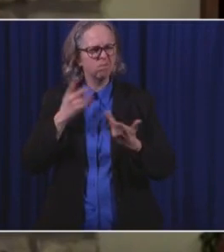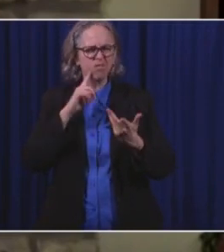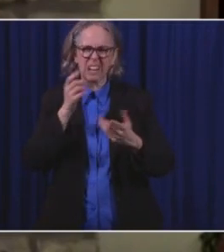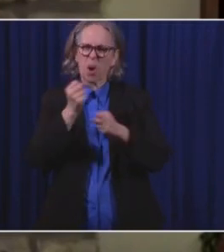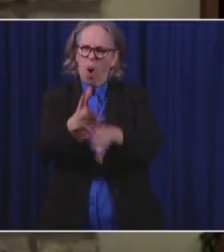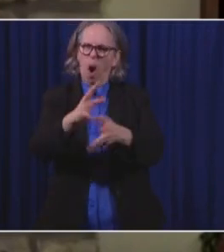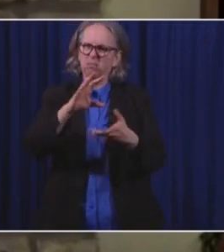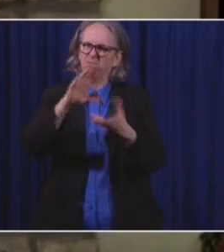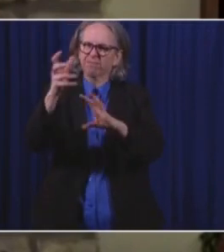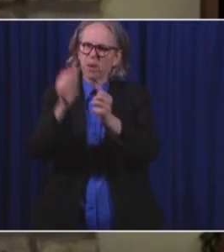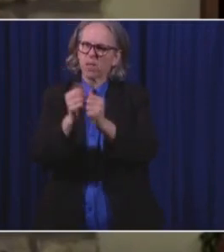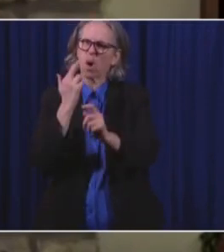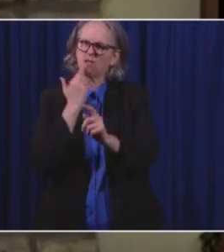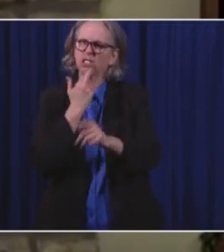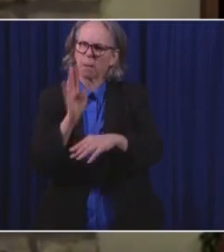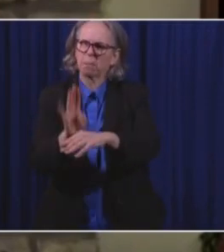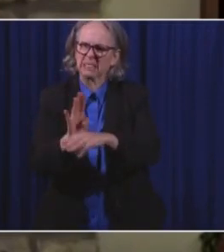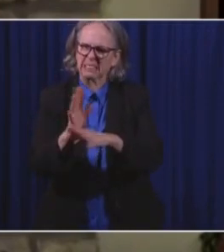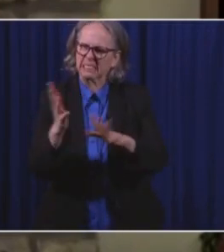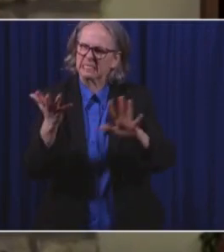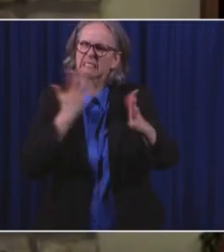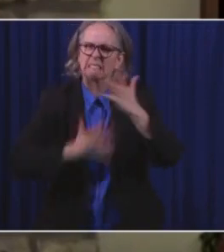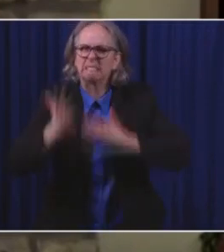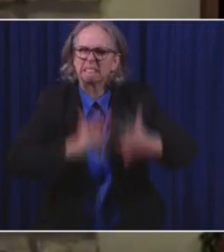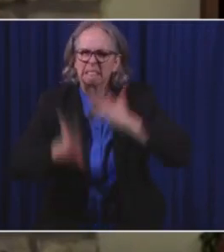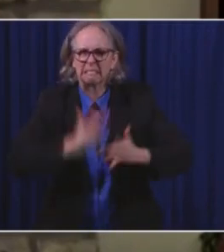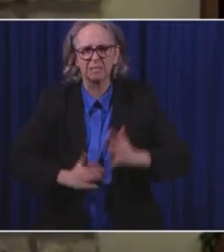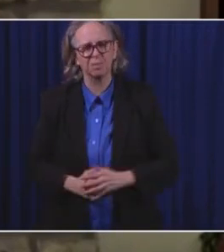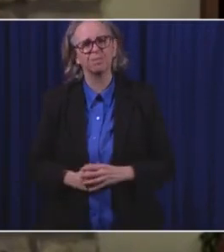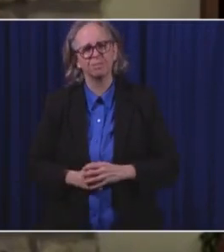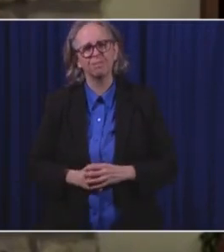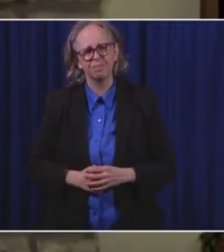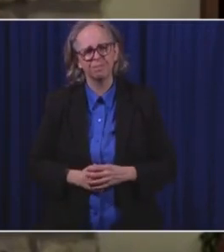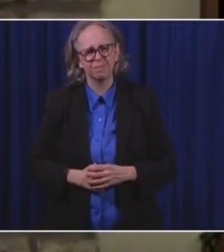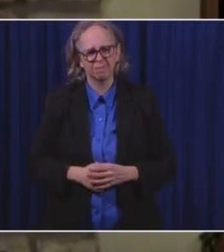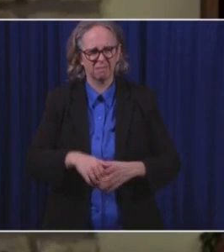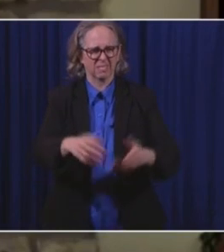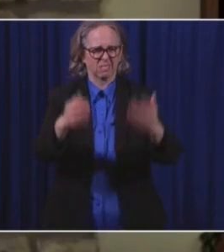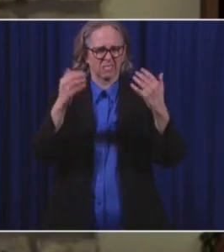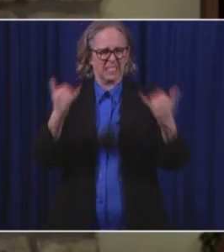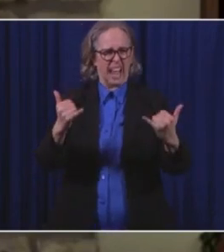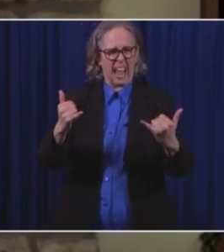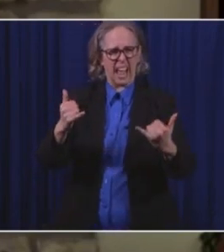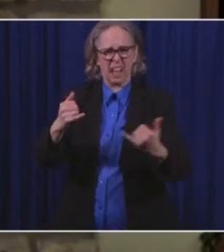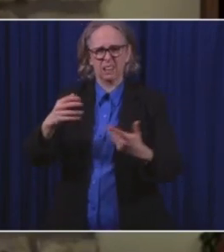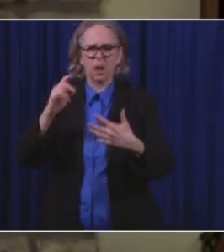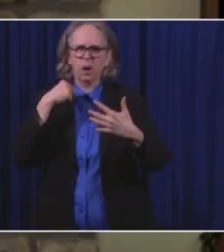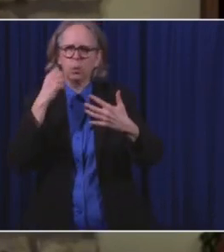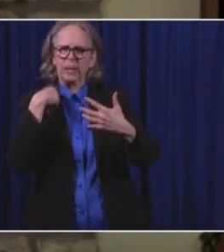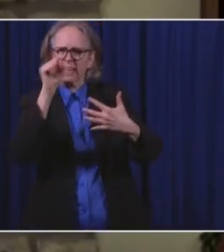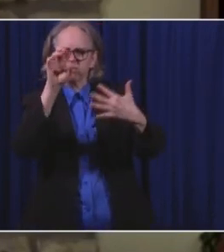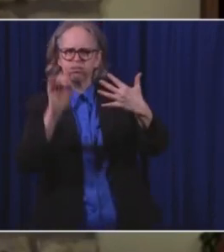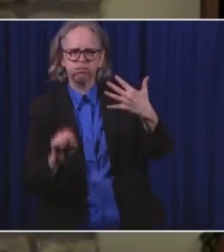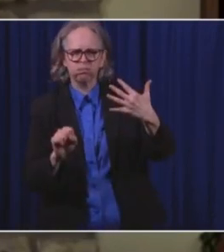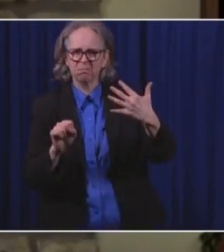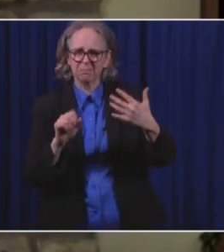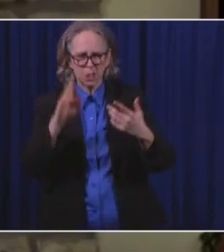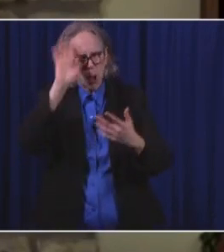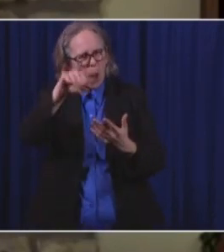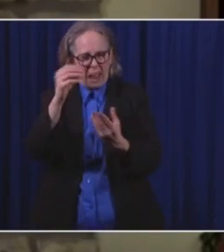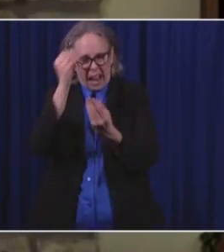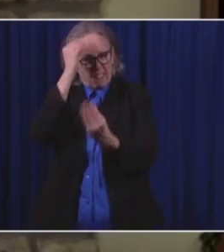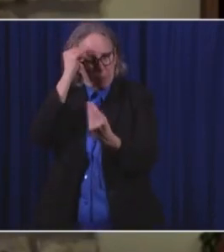You know, what we put up today are not new in the sense of, you know, that has been the